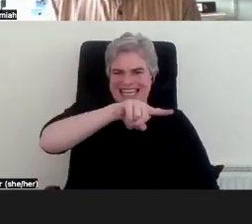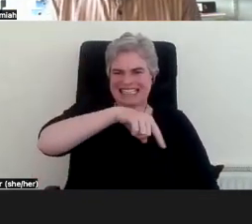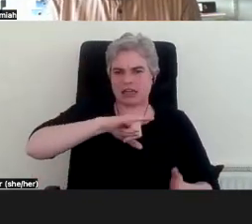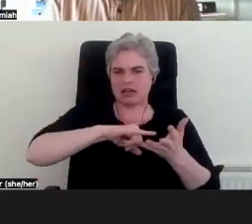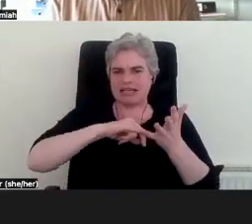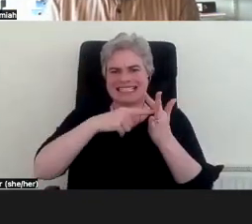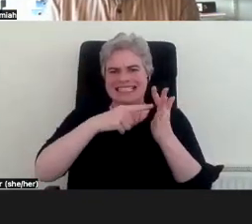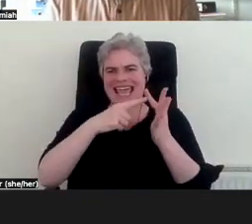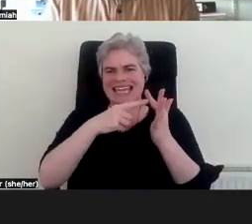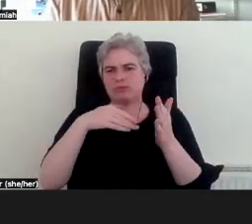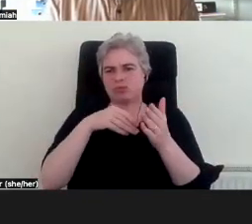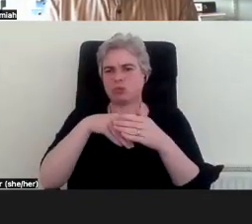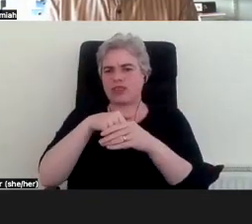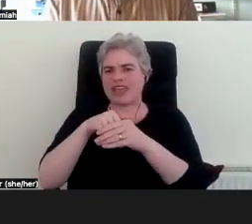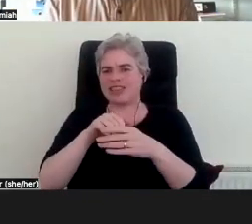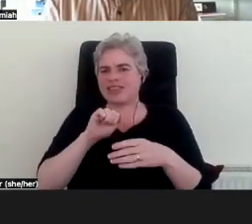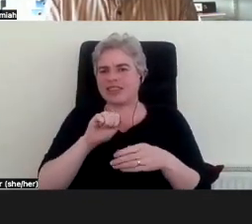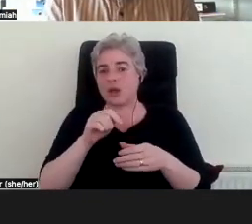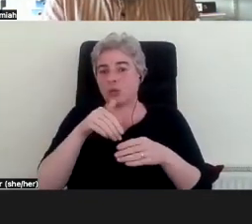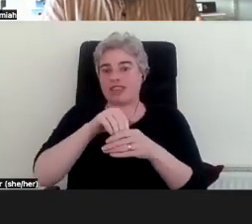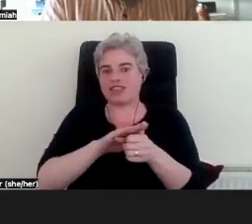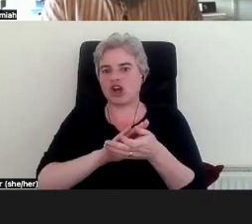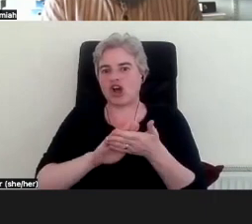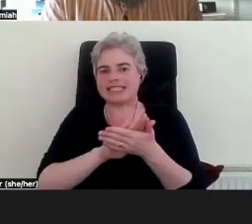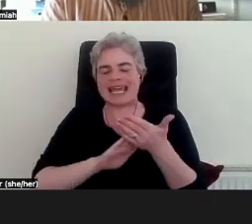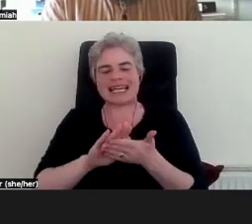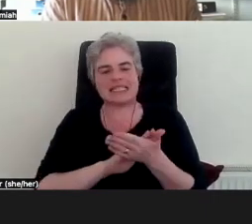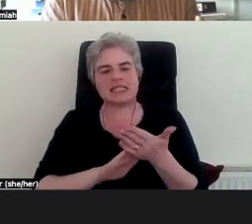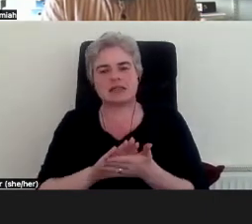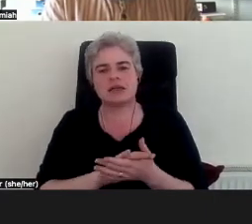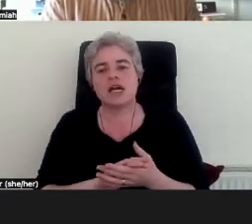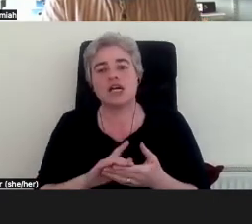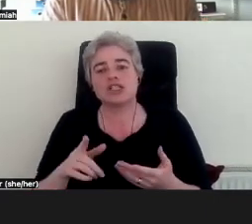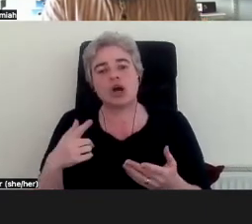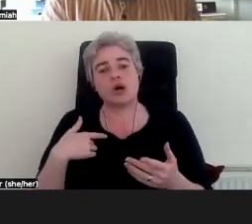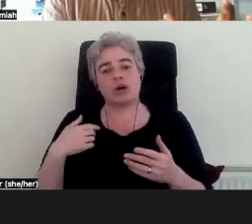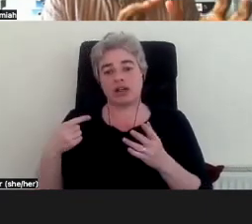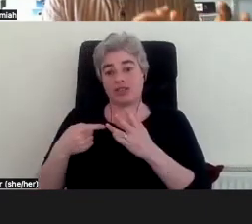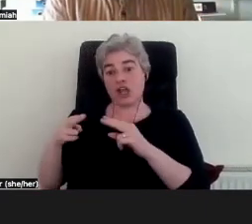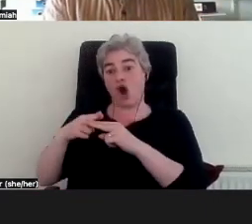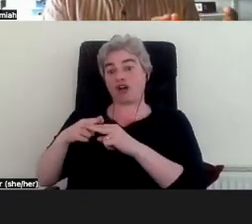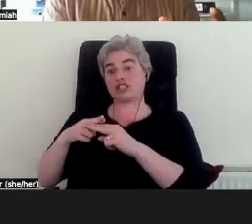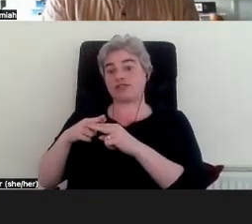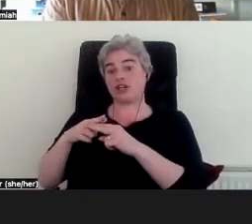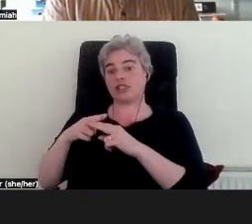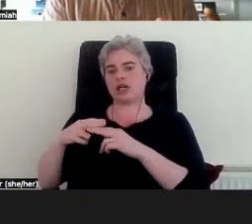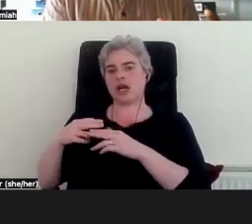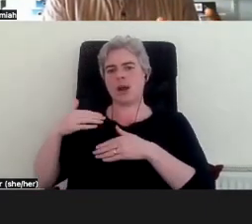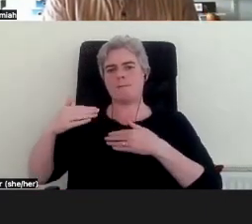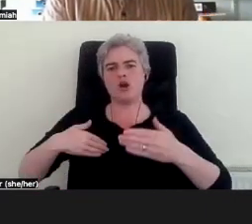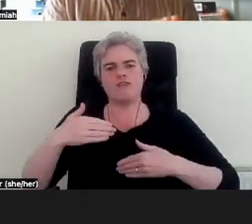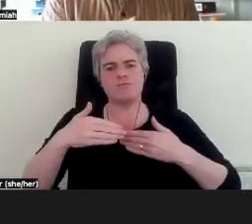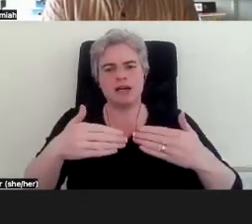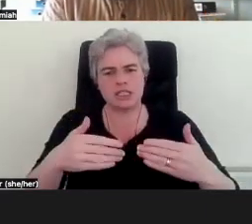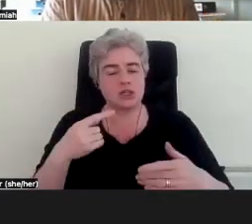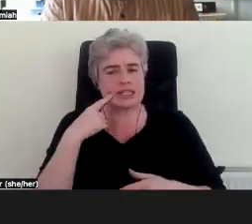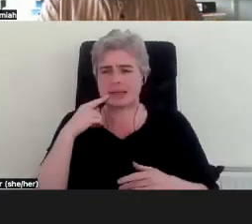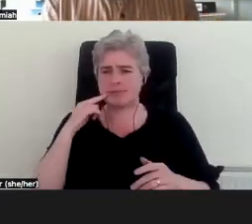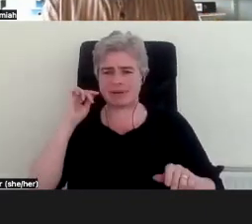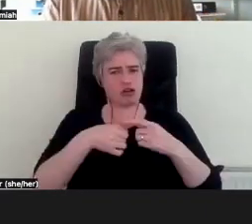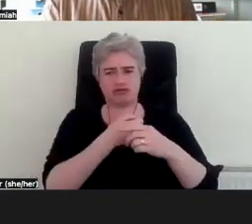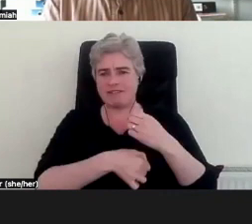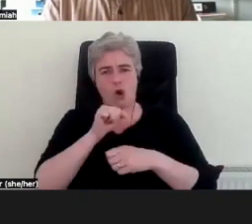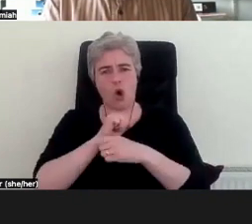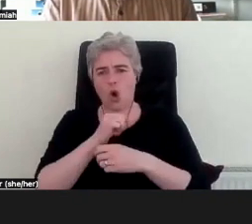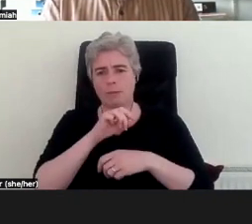So it's very important that we understand that the Oxford movement, not simply as a reform movement within